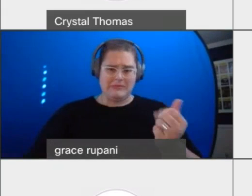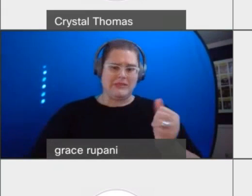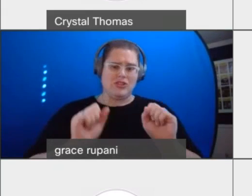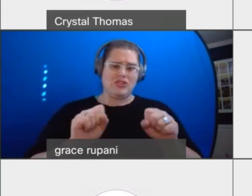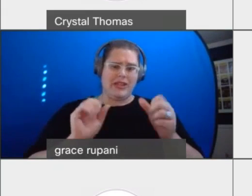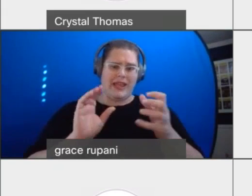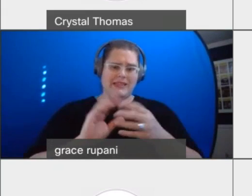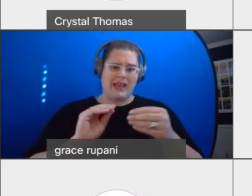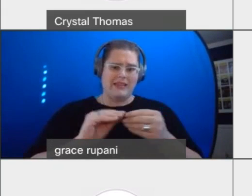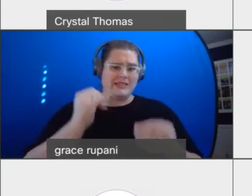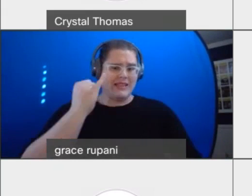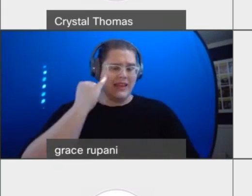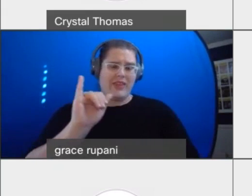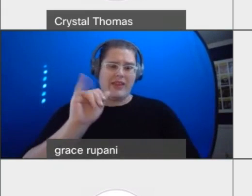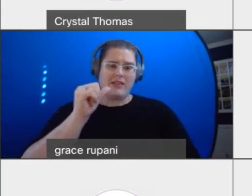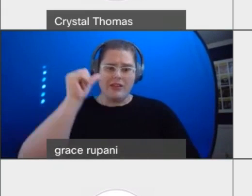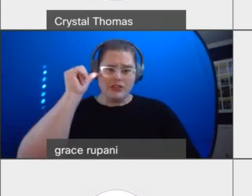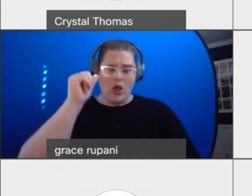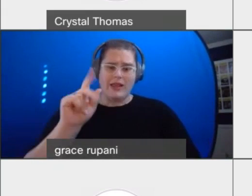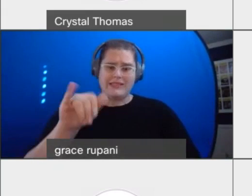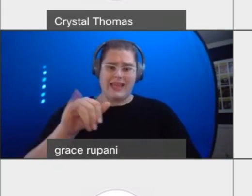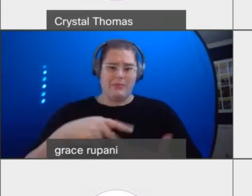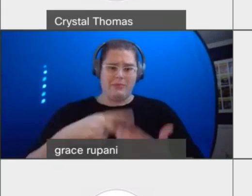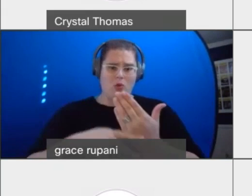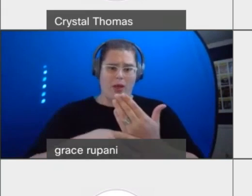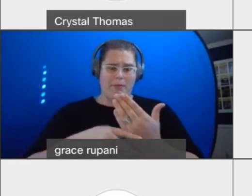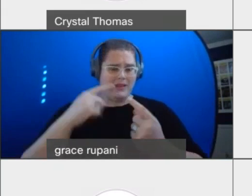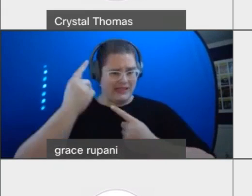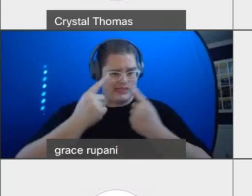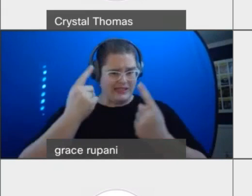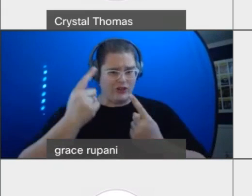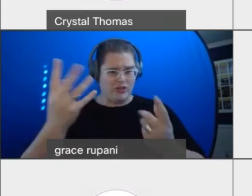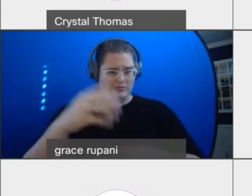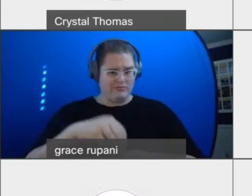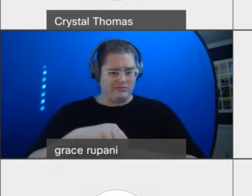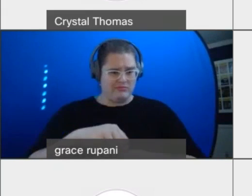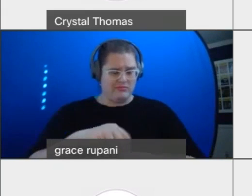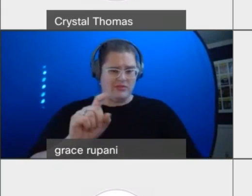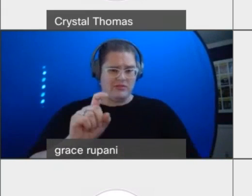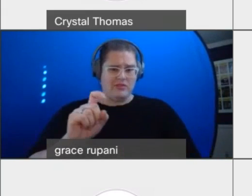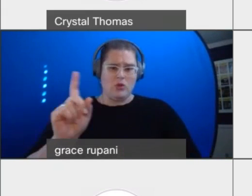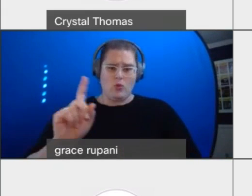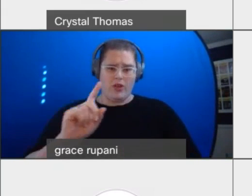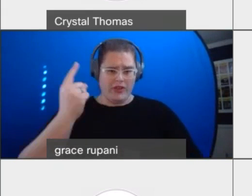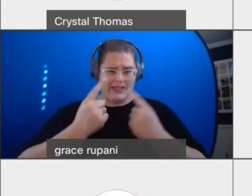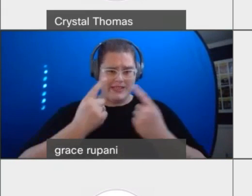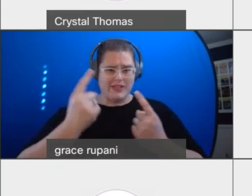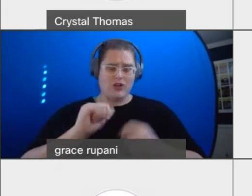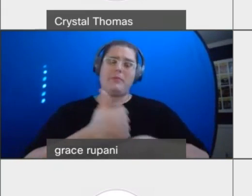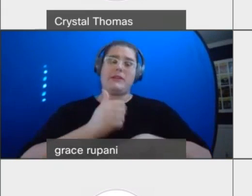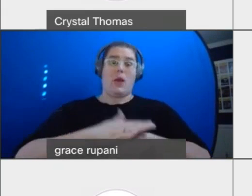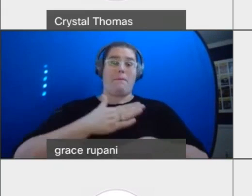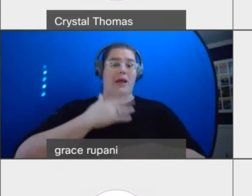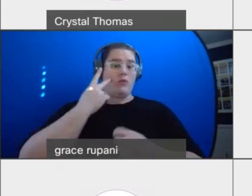like adult day folks are considered in where they're considered. Based on my recollection, I thought they were